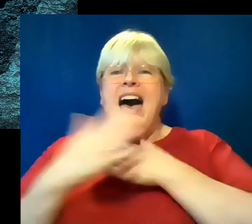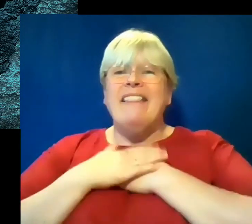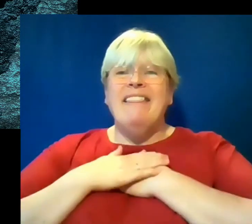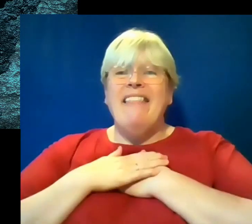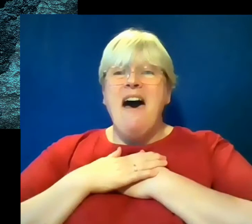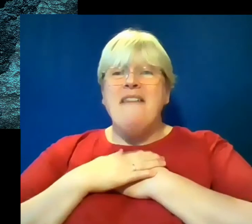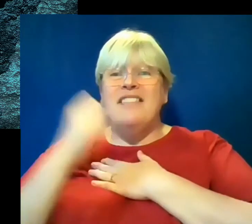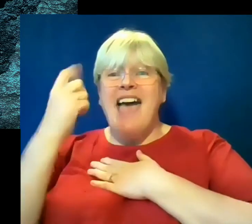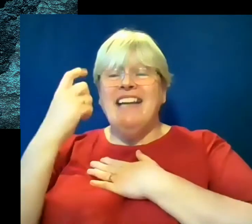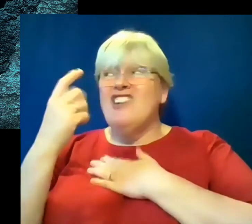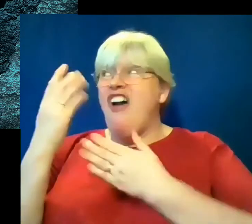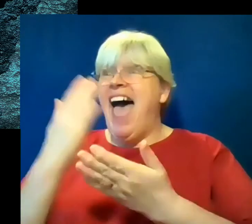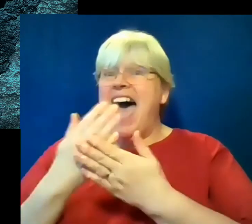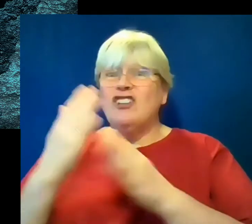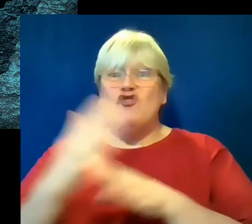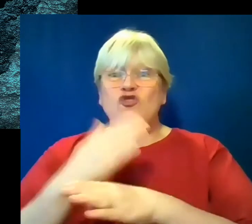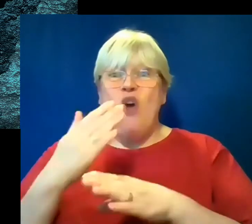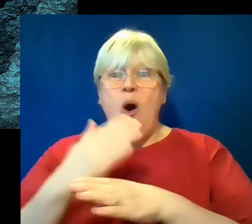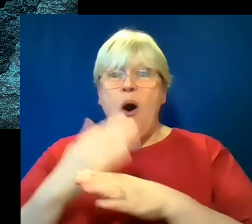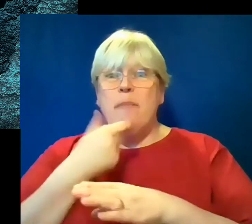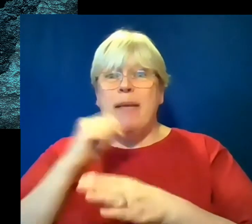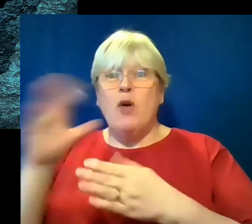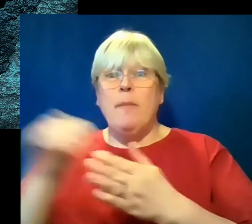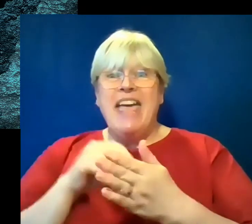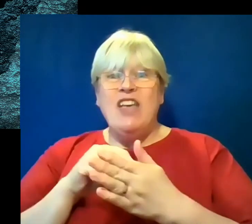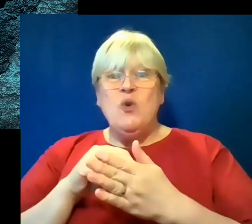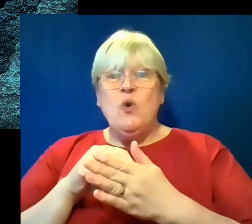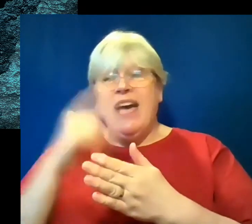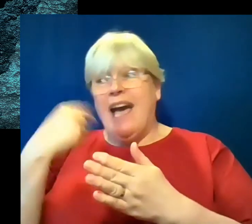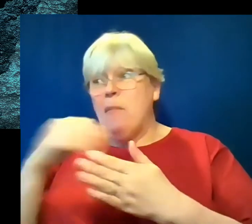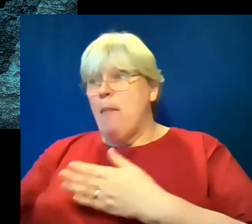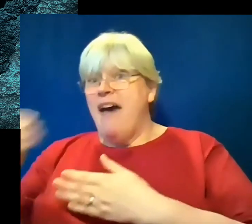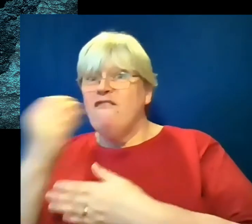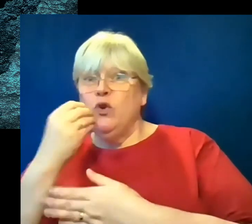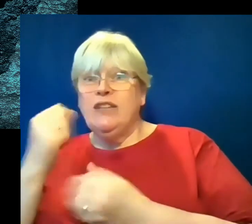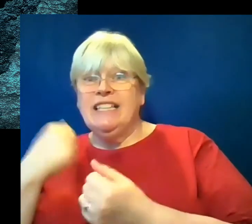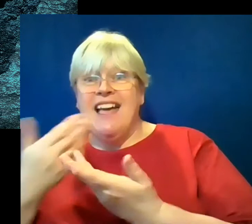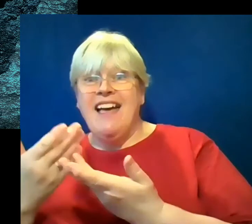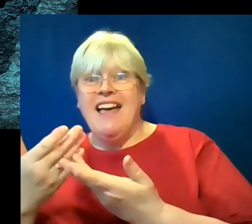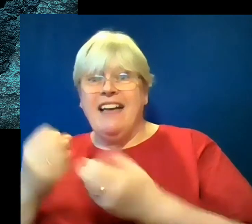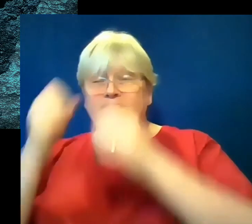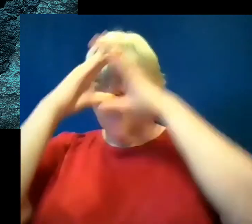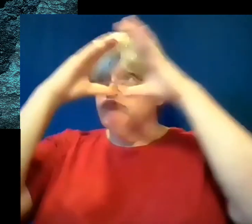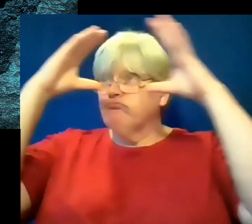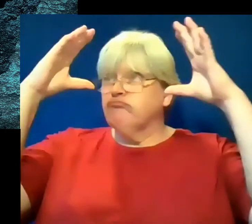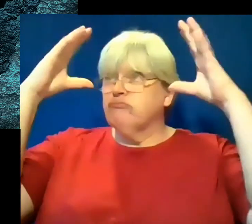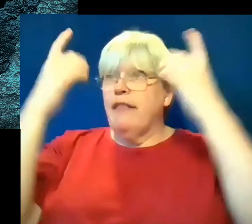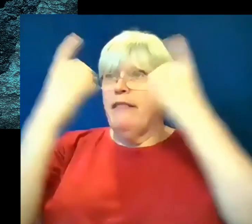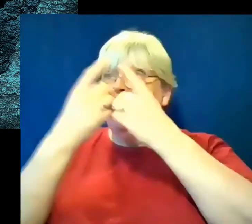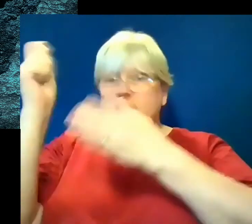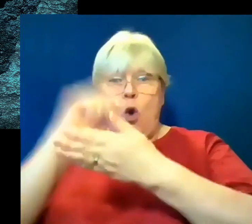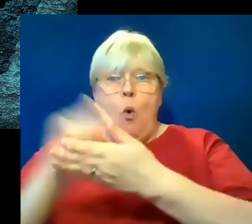job, your actual job, that people pay you enough to buy food to eat, can be just dreaming things up and putting them down on the